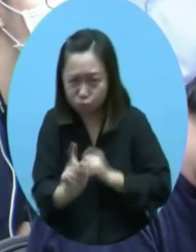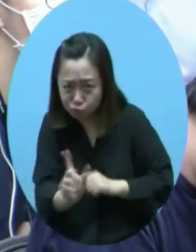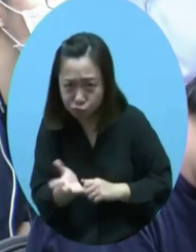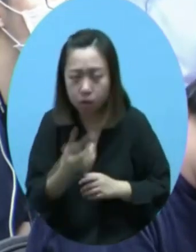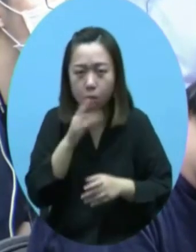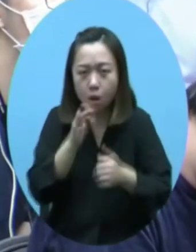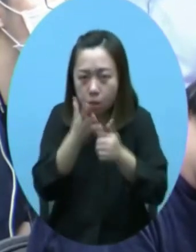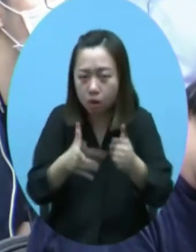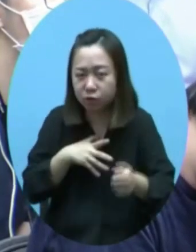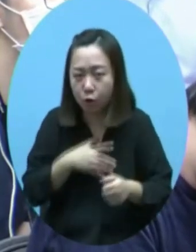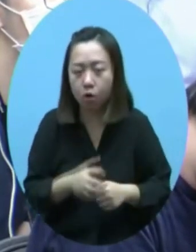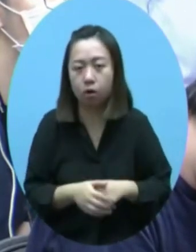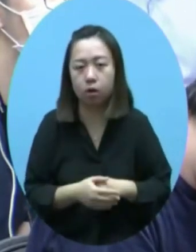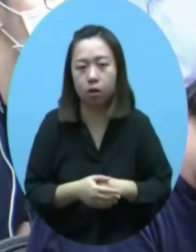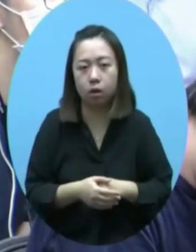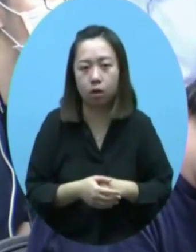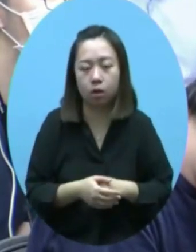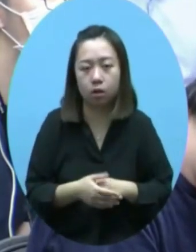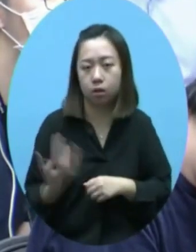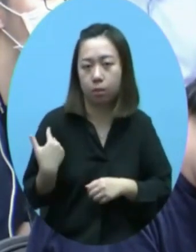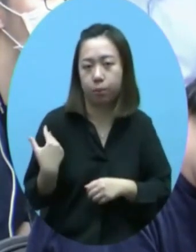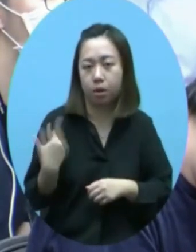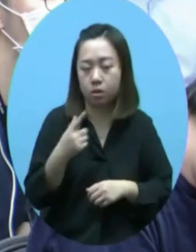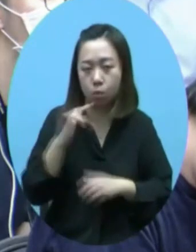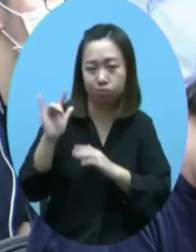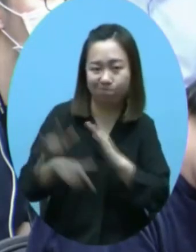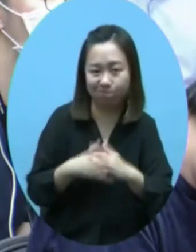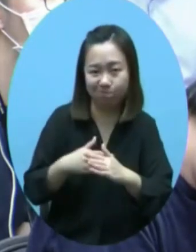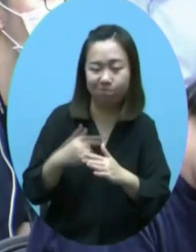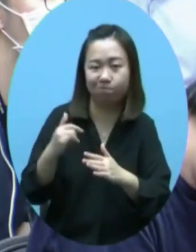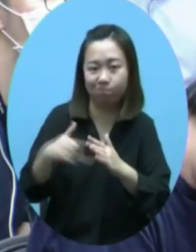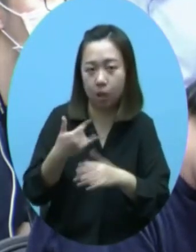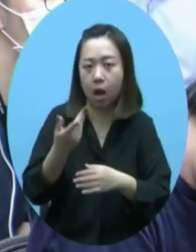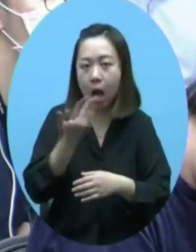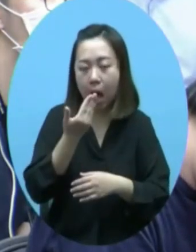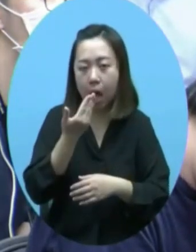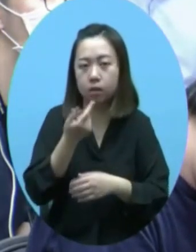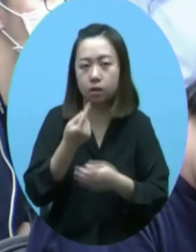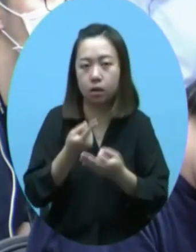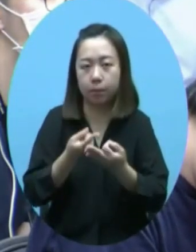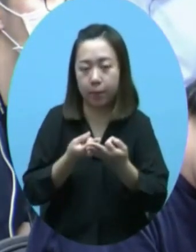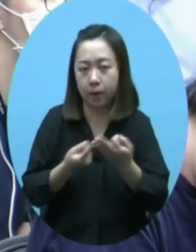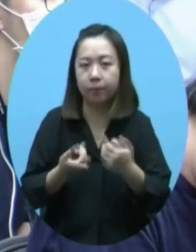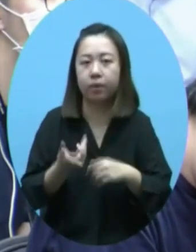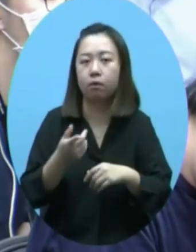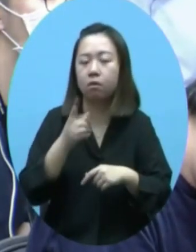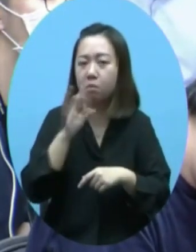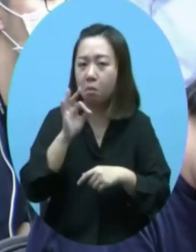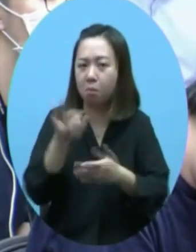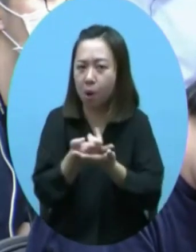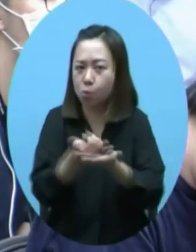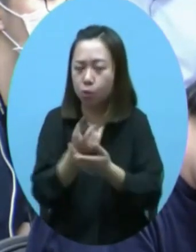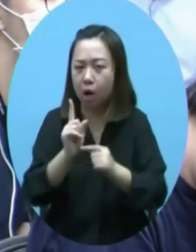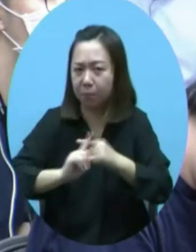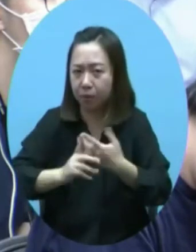of a mysterious pneumonia. So have you looked into the situation? We have imported cases from Kazakhstan. So how are you going